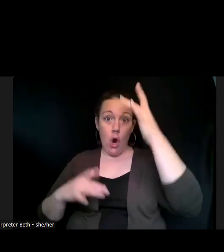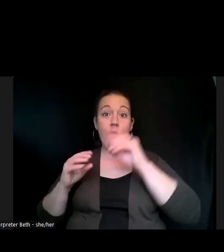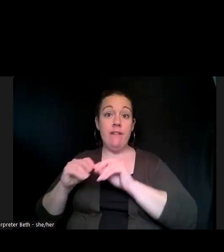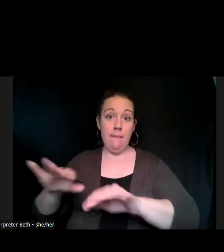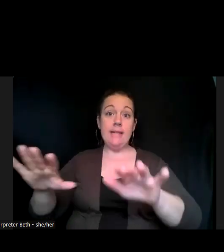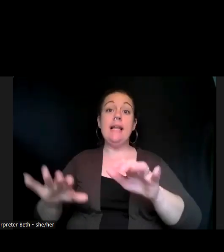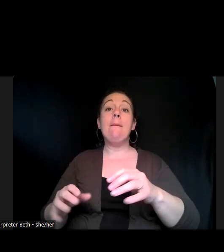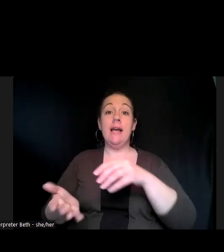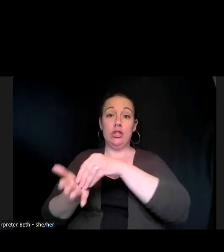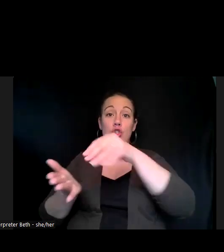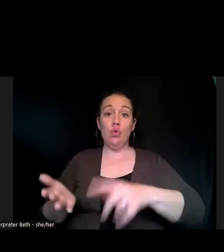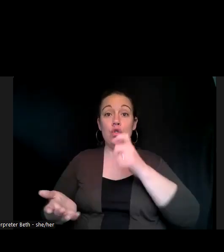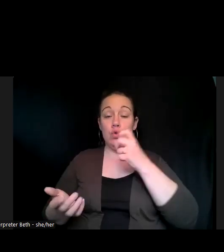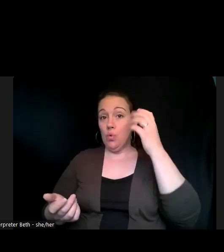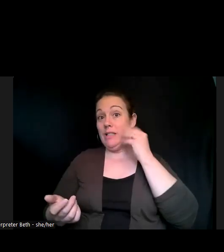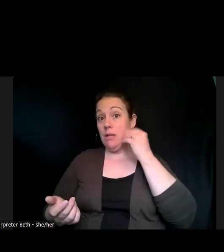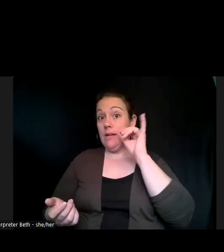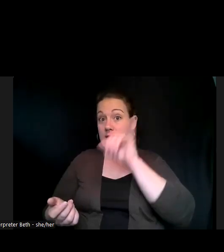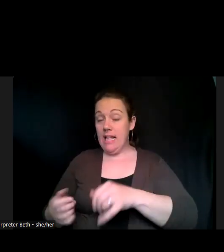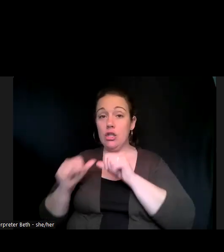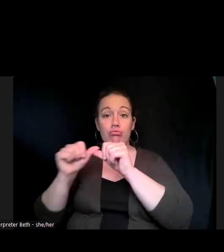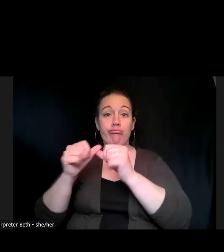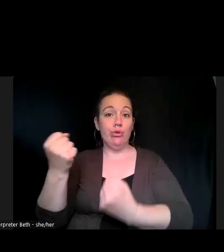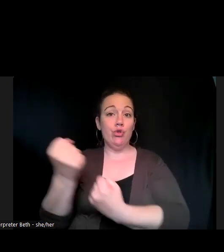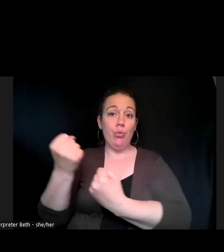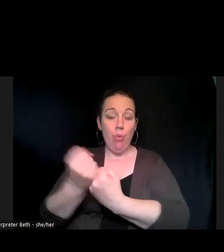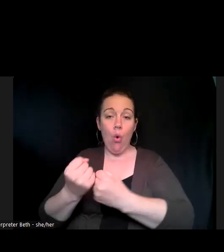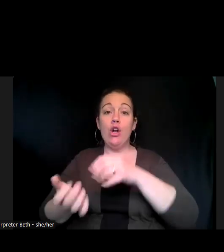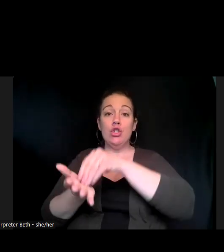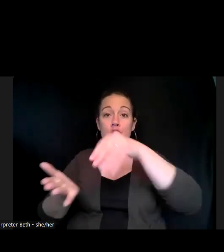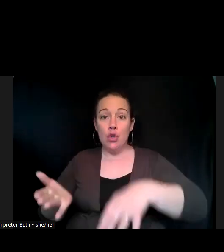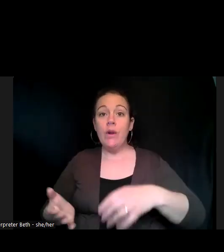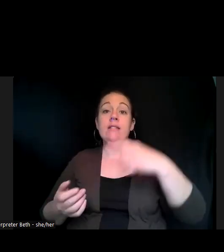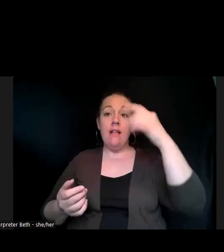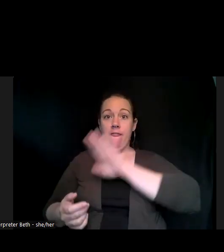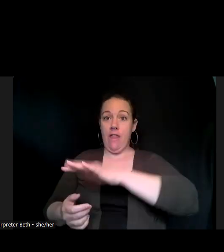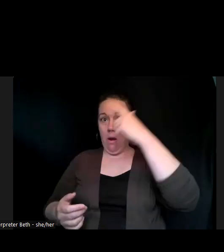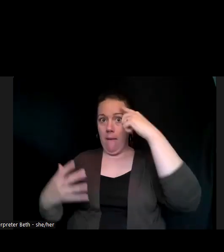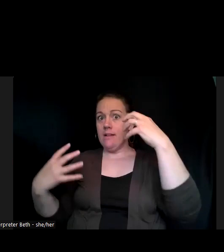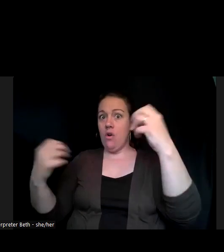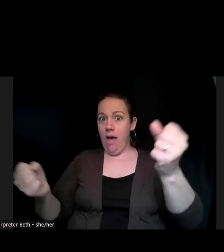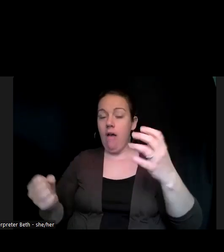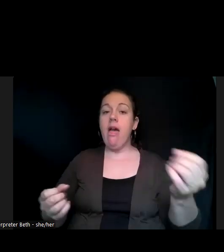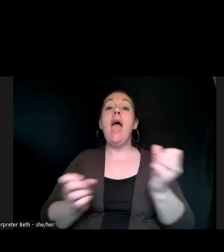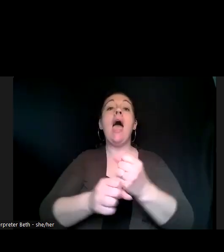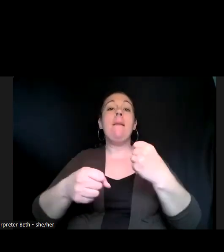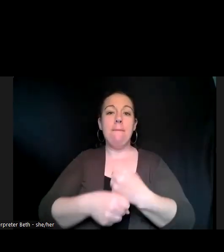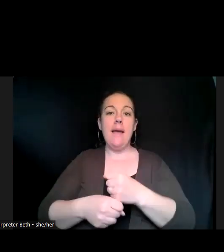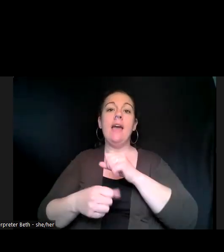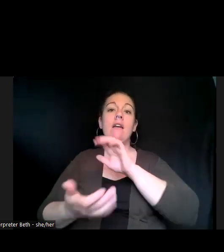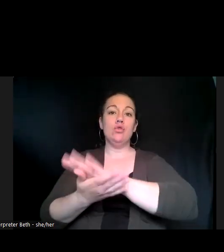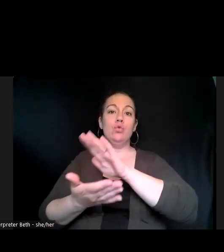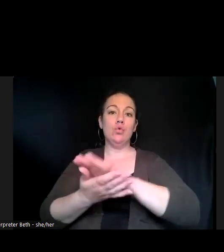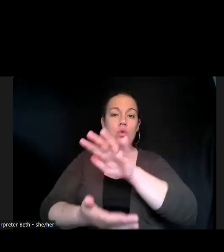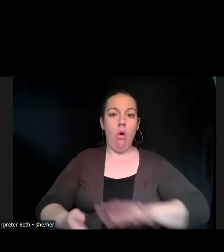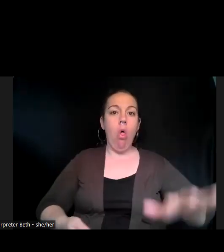continue to support the mental health of students in their schools while making their schools safer. And the great news is that funding,